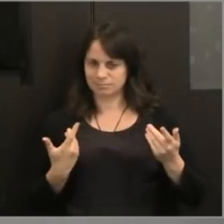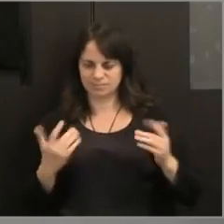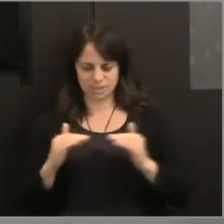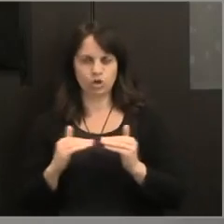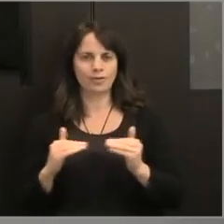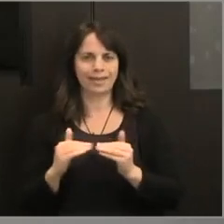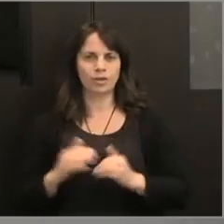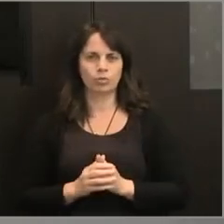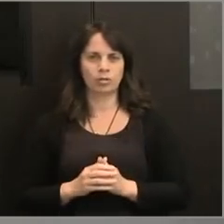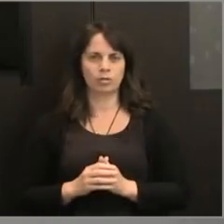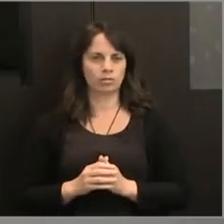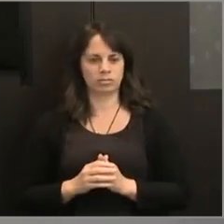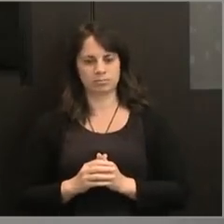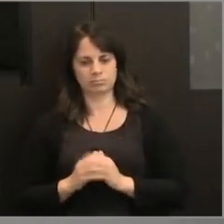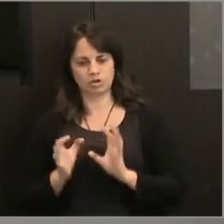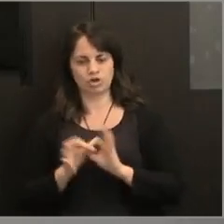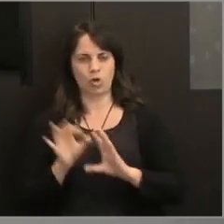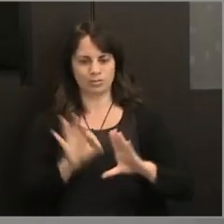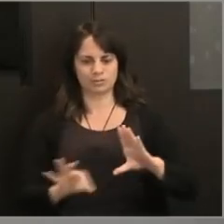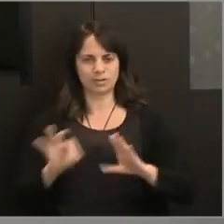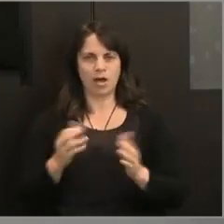tiriti-based co-design.